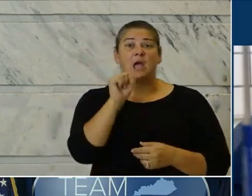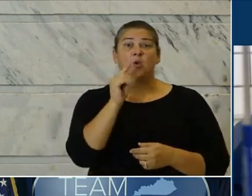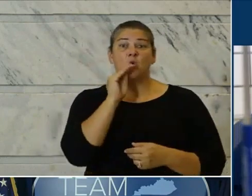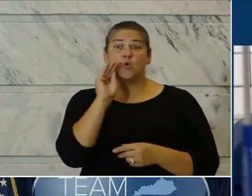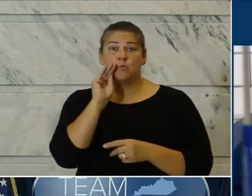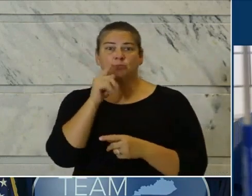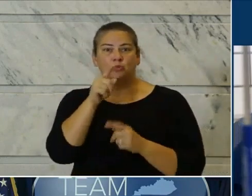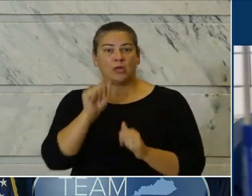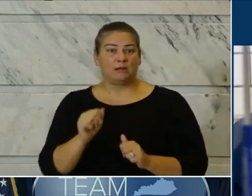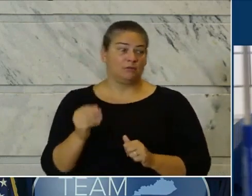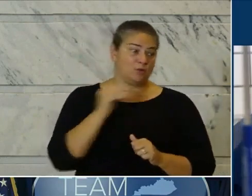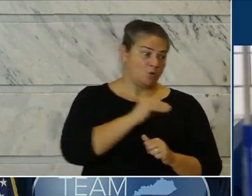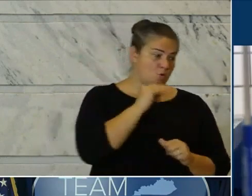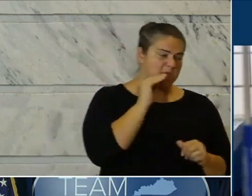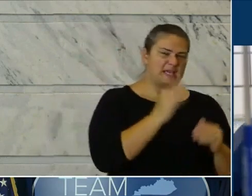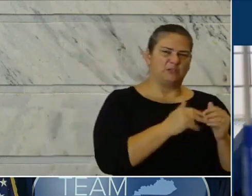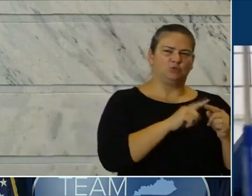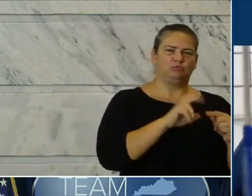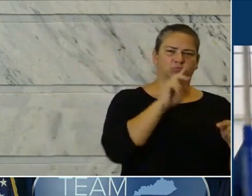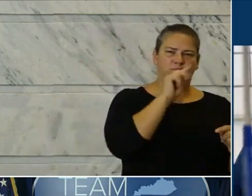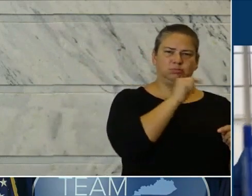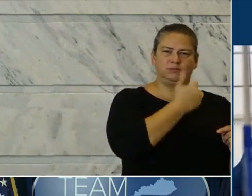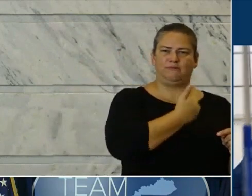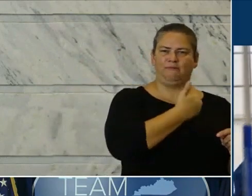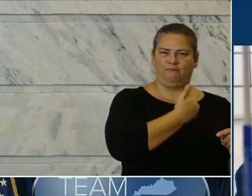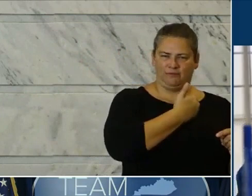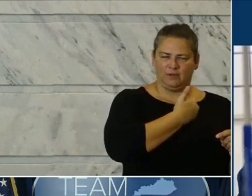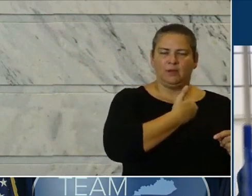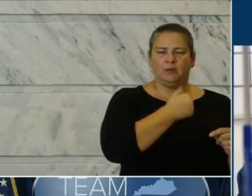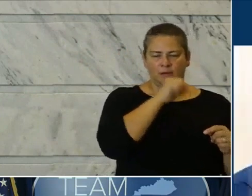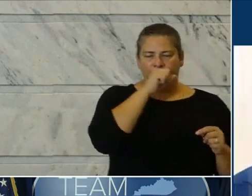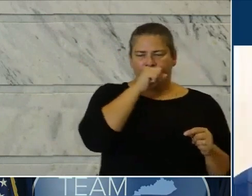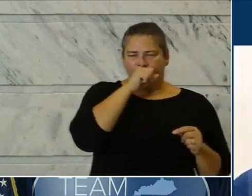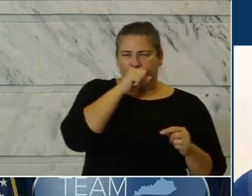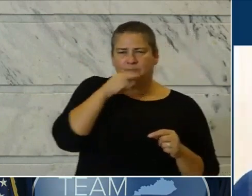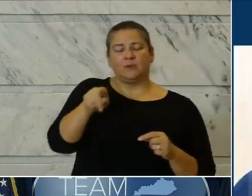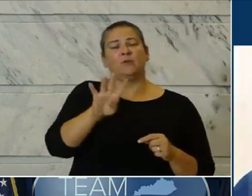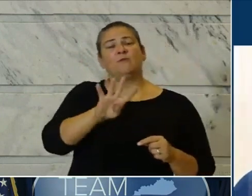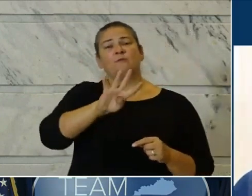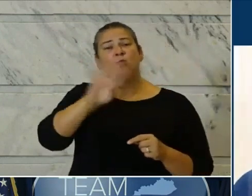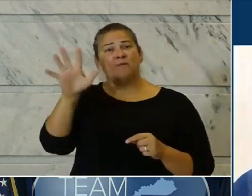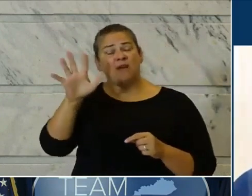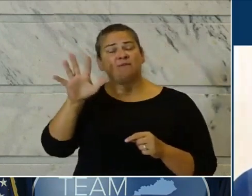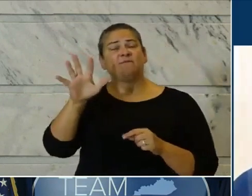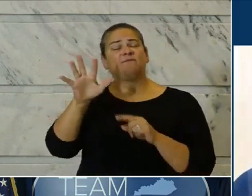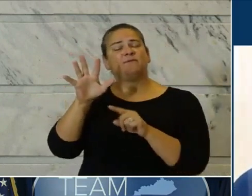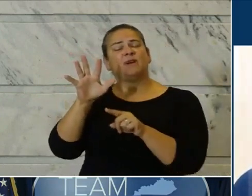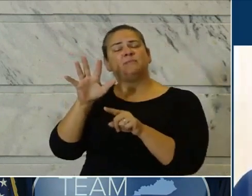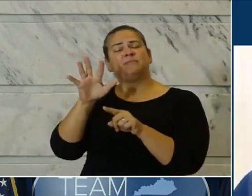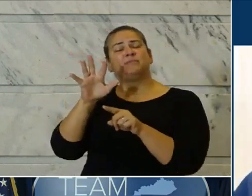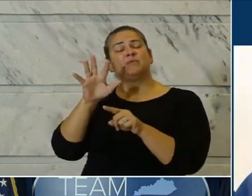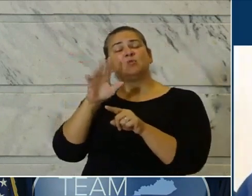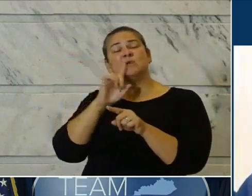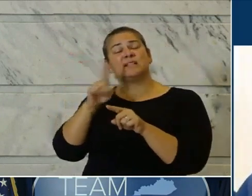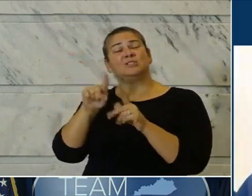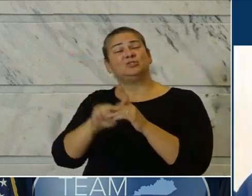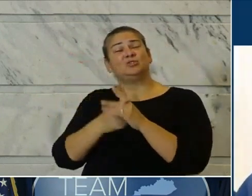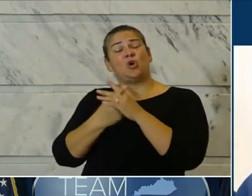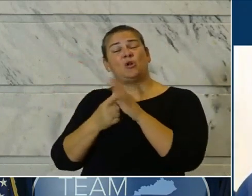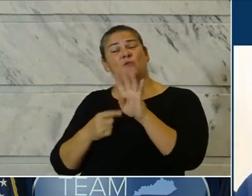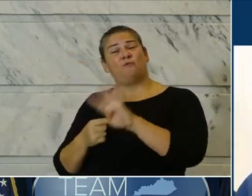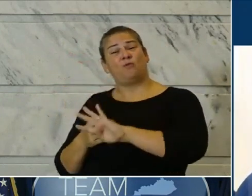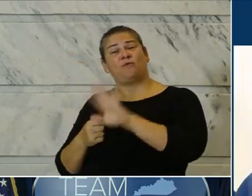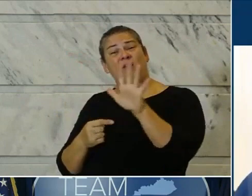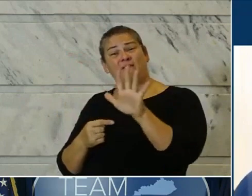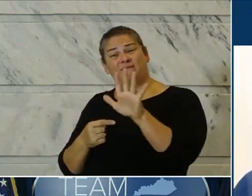treatment option. Summit's grown significantly in recent years, with 45 employees in 2016, growing those to